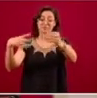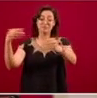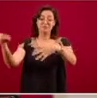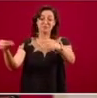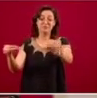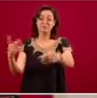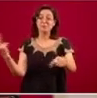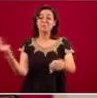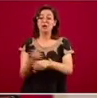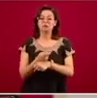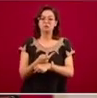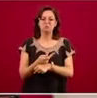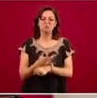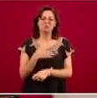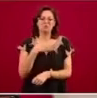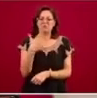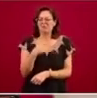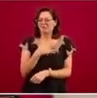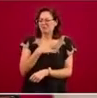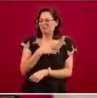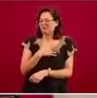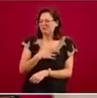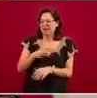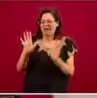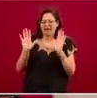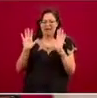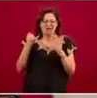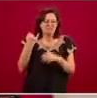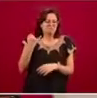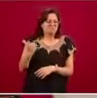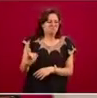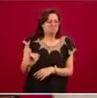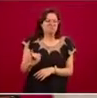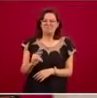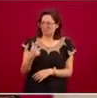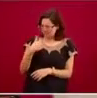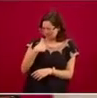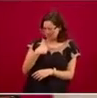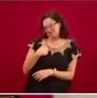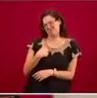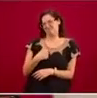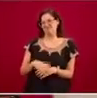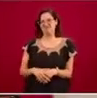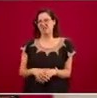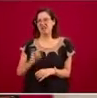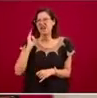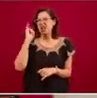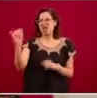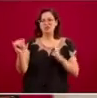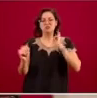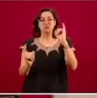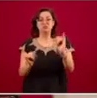the citizens of countries who have dealt with this problem